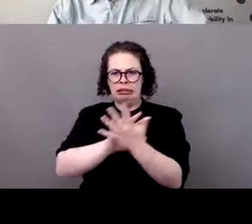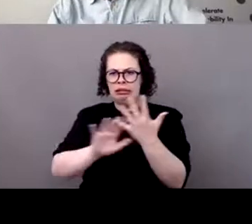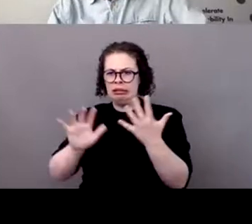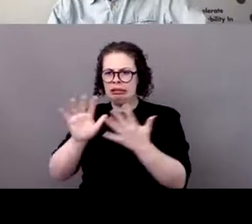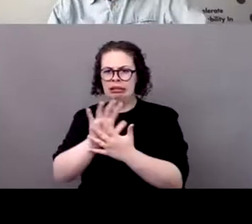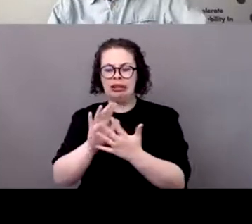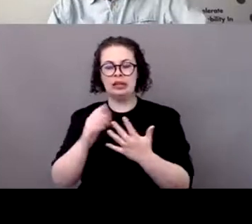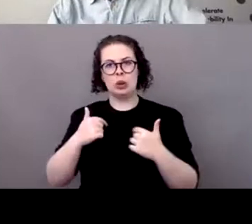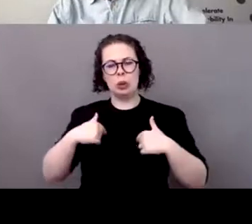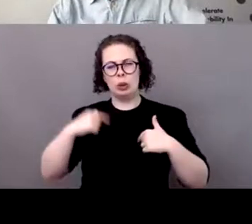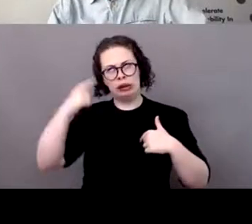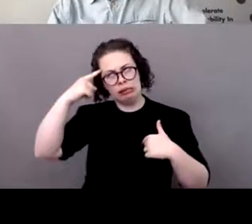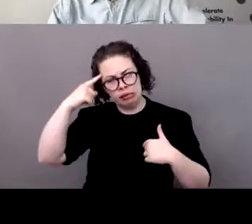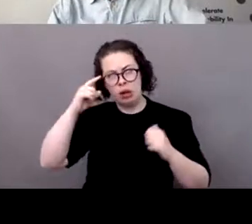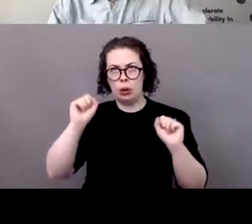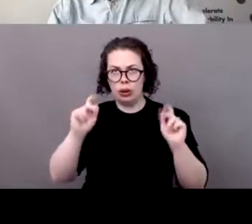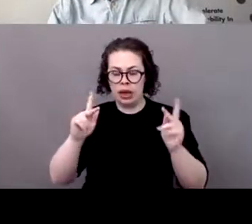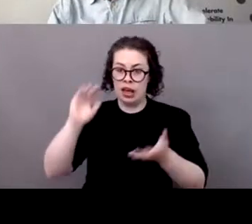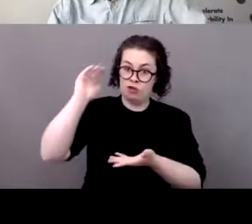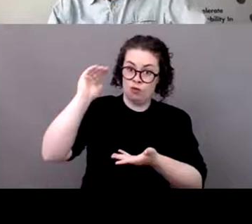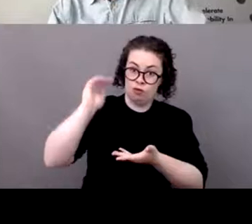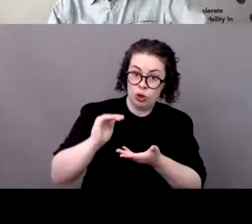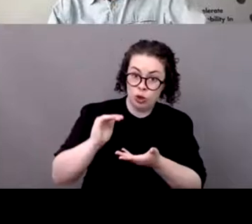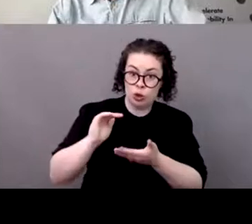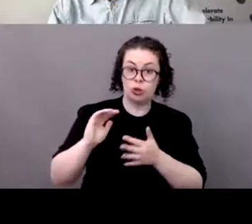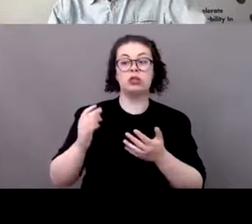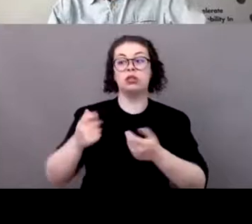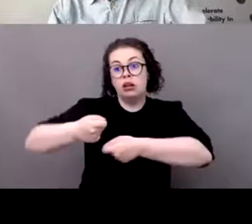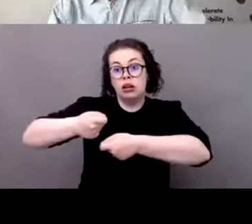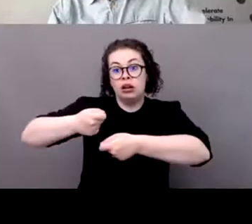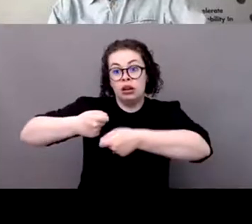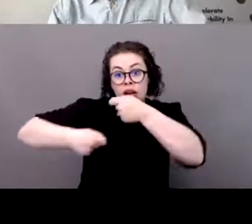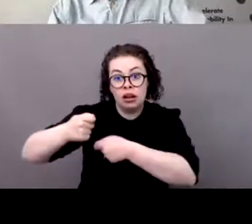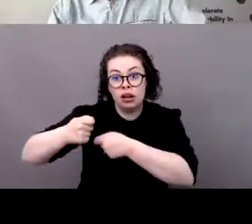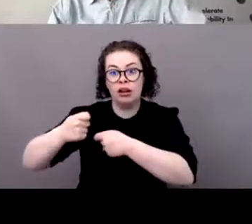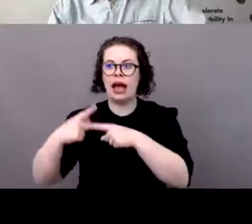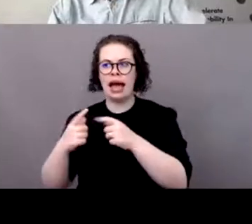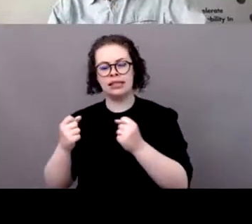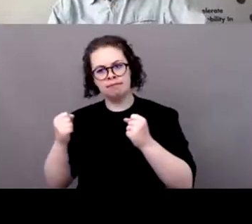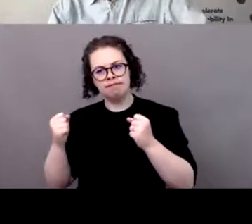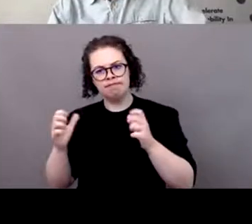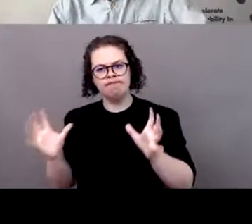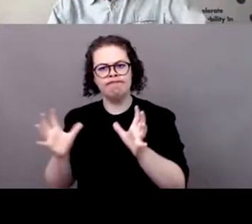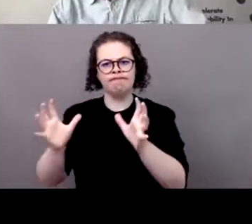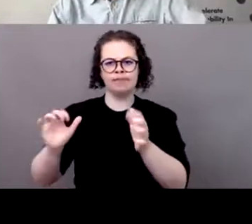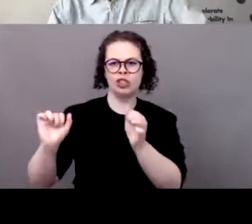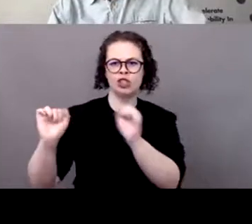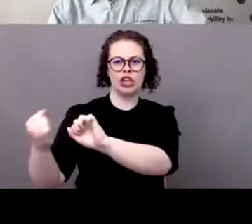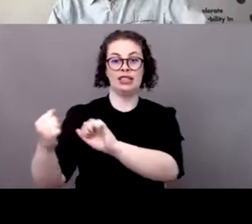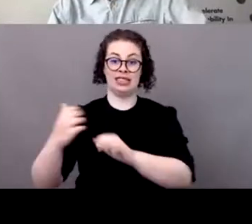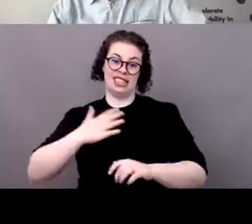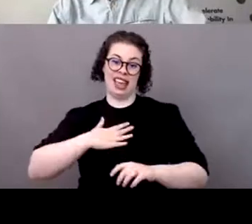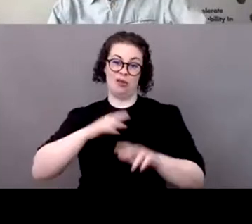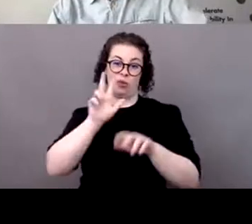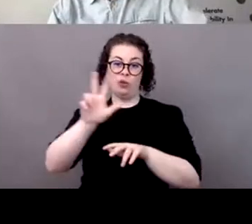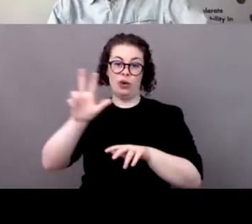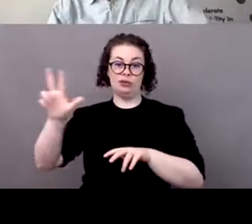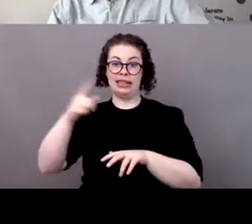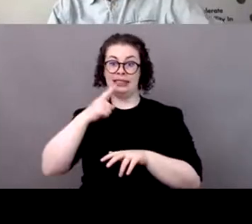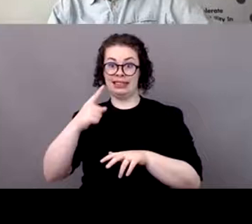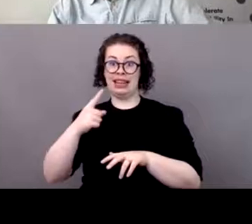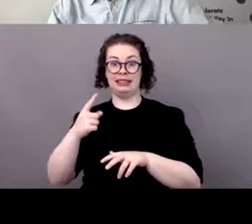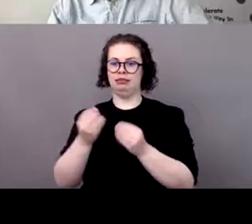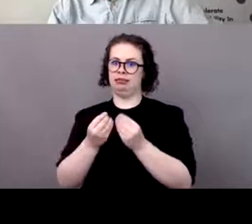and mobilize. It's described on our website. A lot of information are